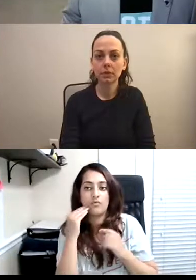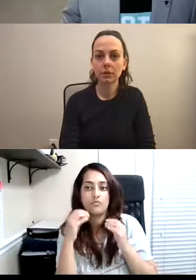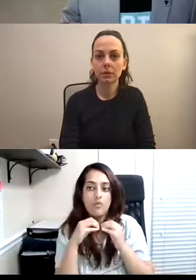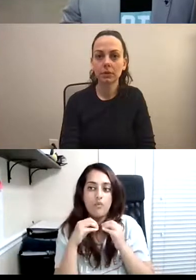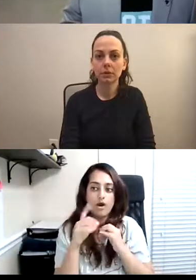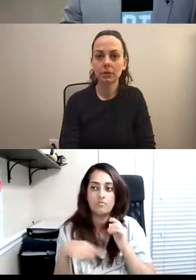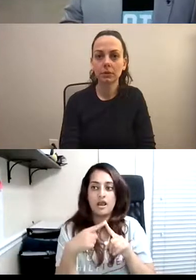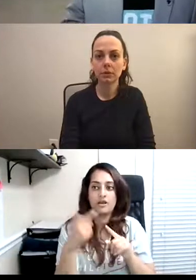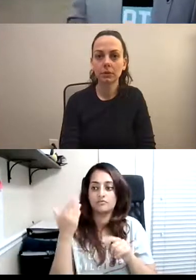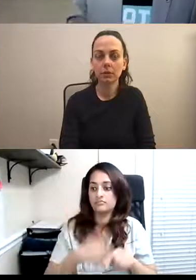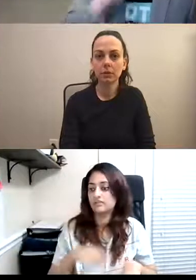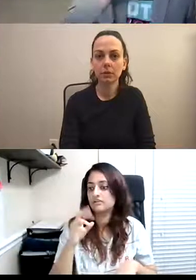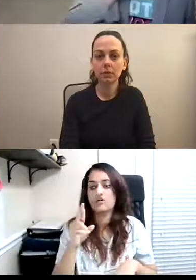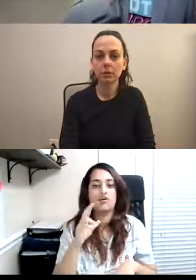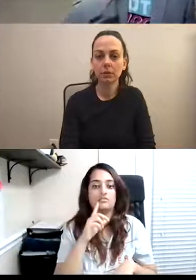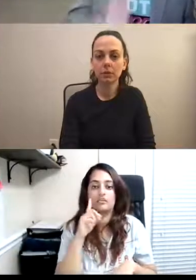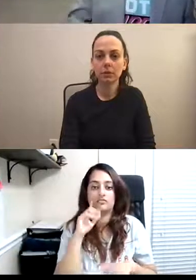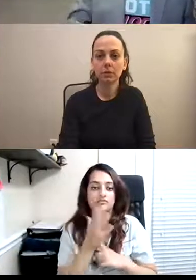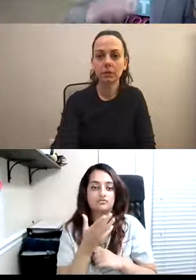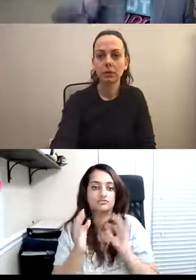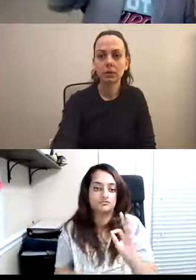All right, everybody. Awesome. Thank you,